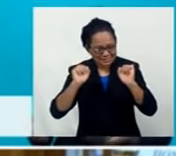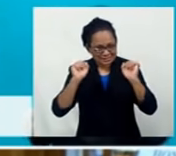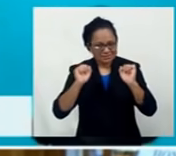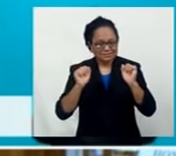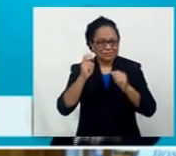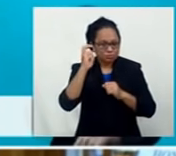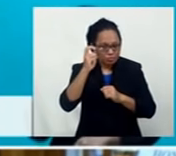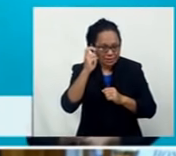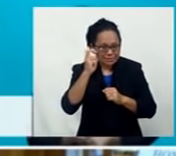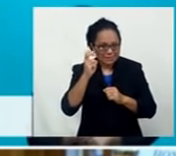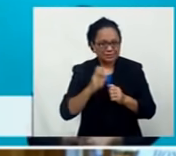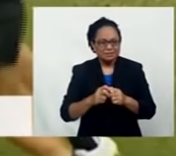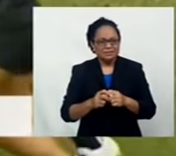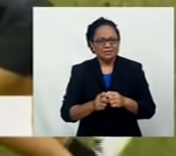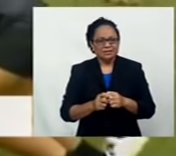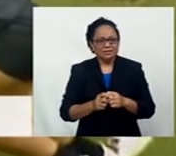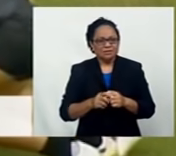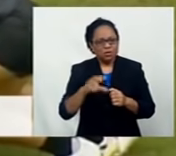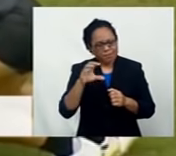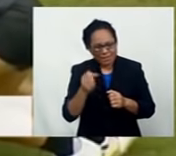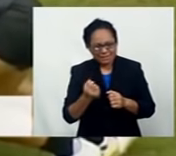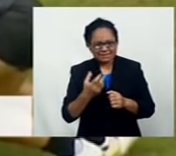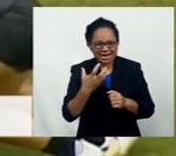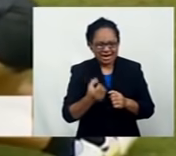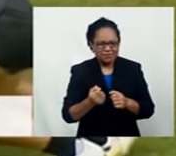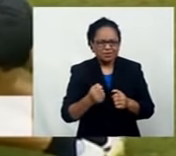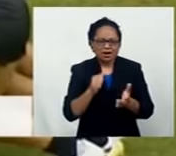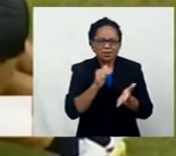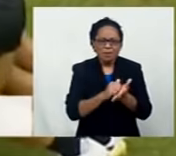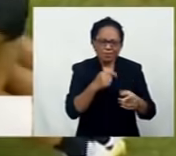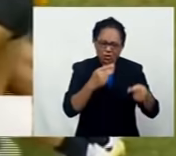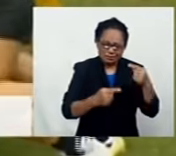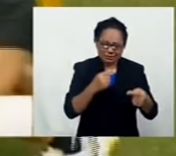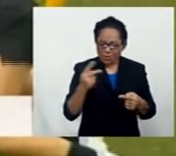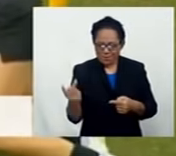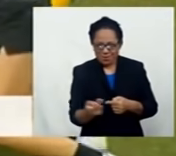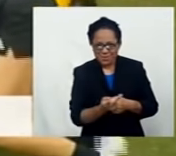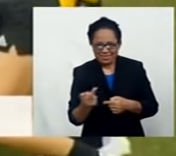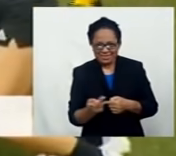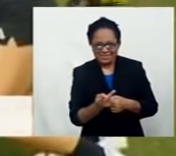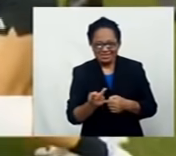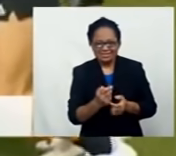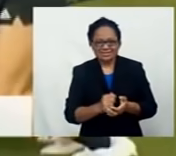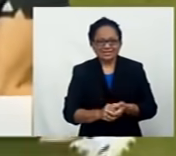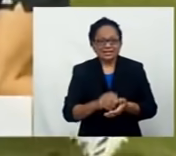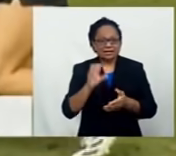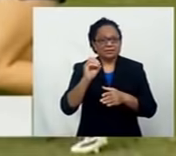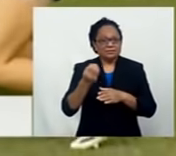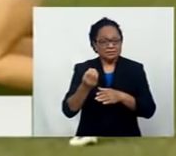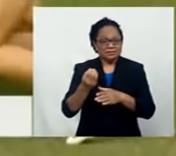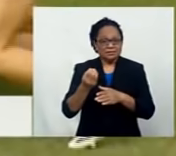There must be regular competition. Minister for Youth and Sports Parveen Bala says the government has